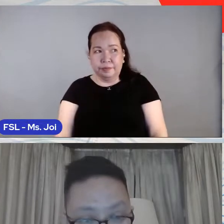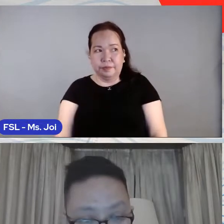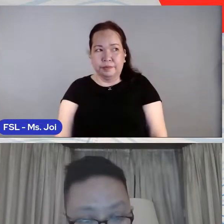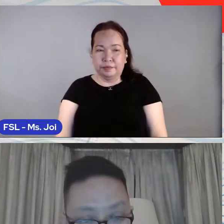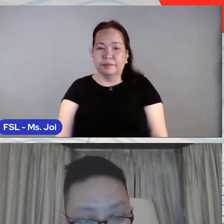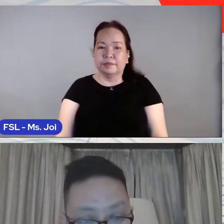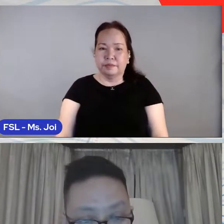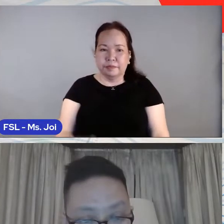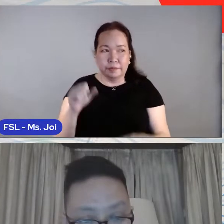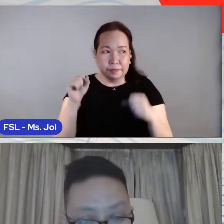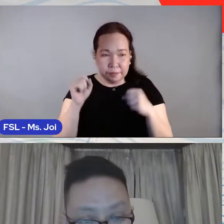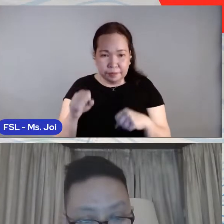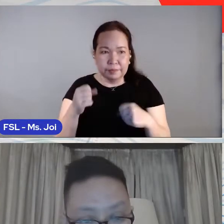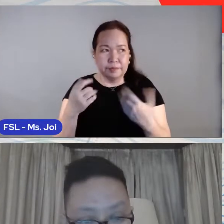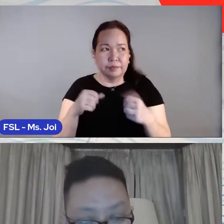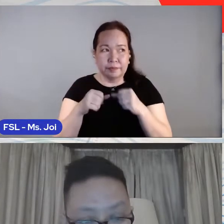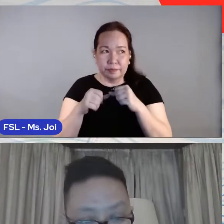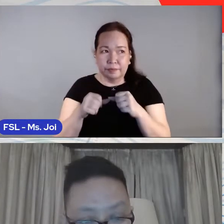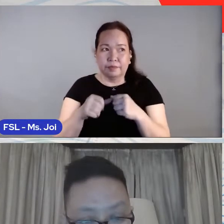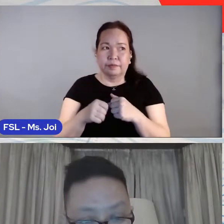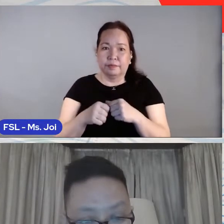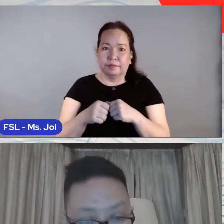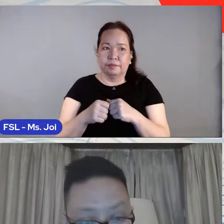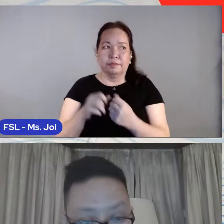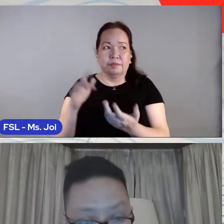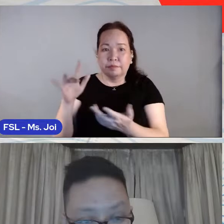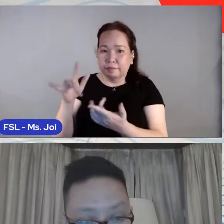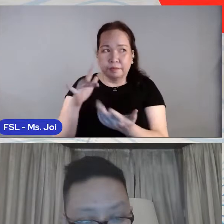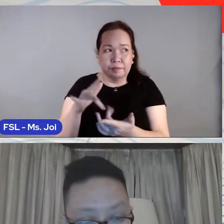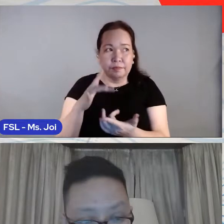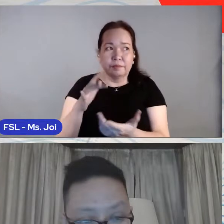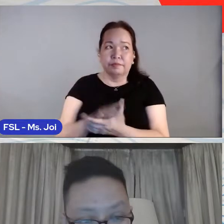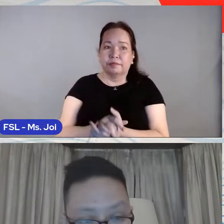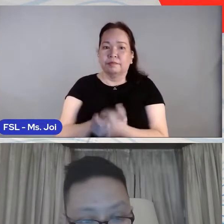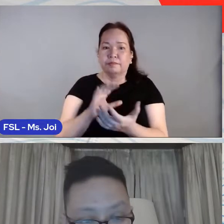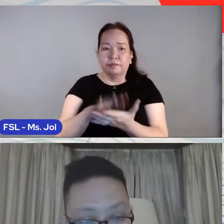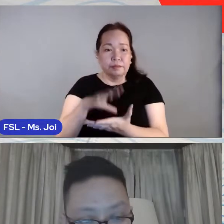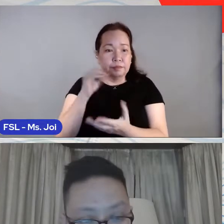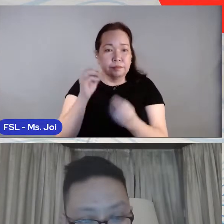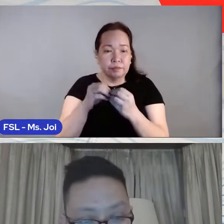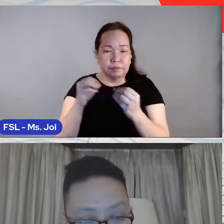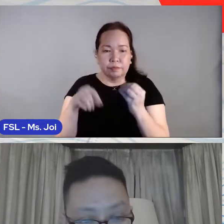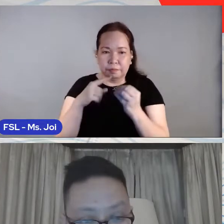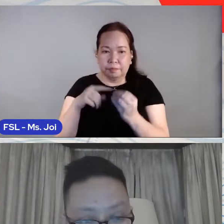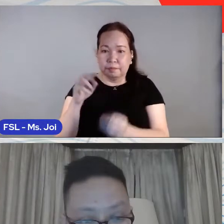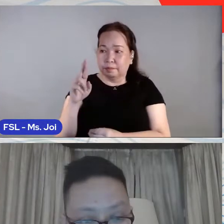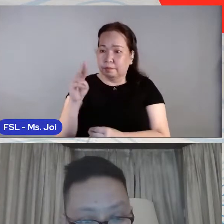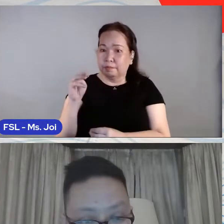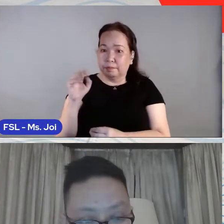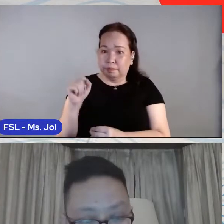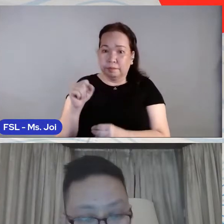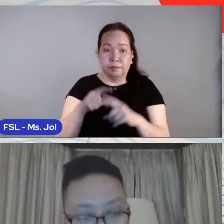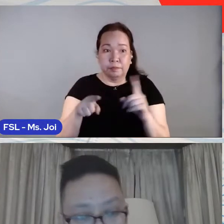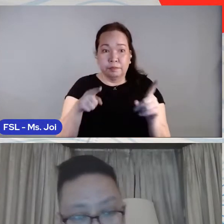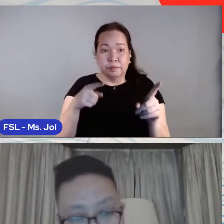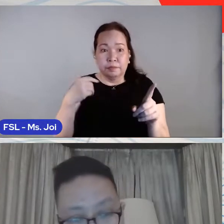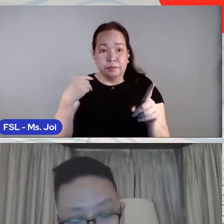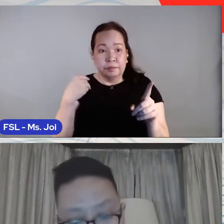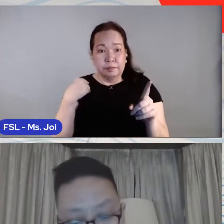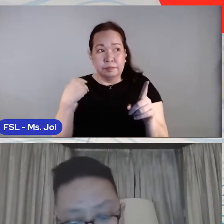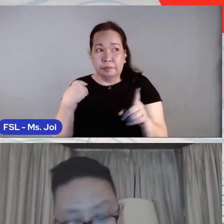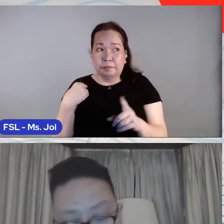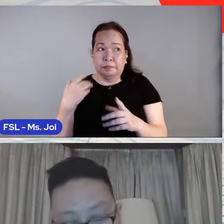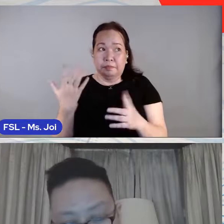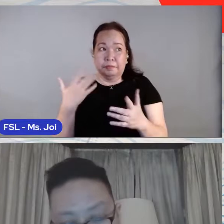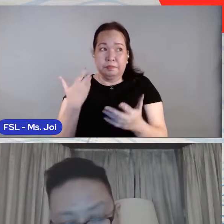kayong pumasok dito and actually roam around and learn more about the RMA. Kung kayo po naman ay wala po sa NCR at